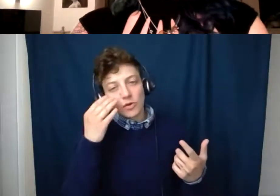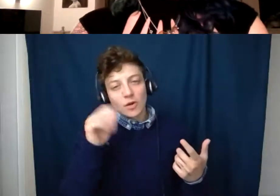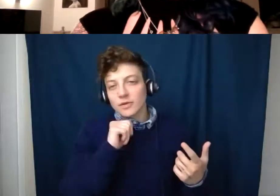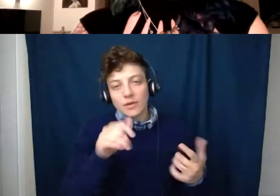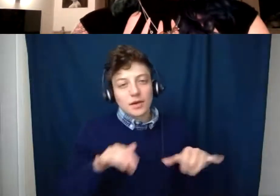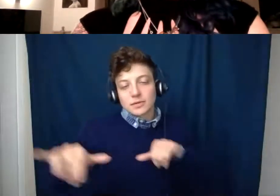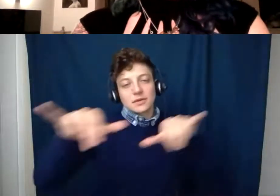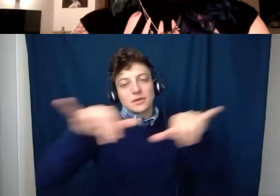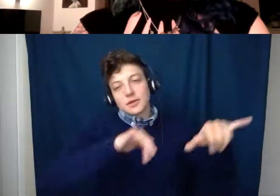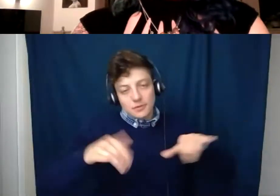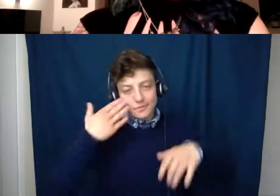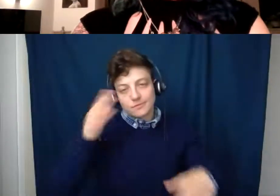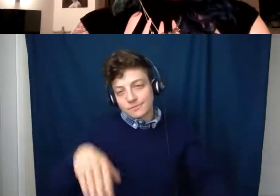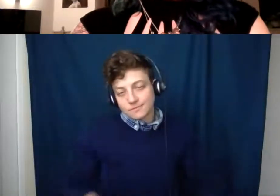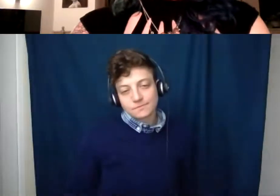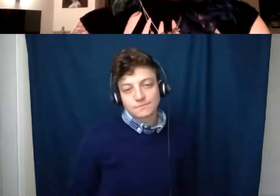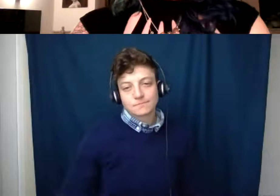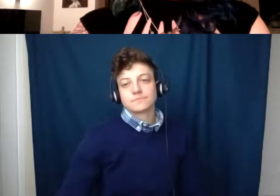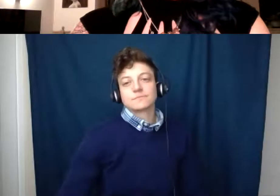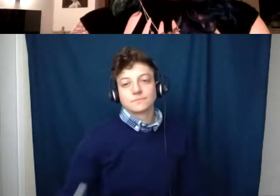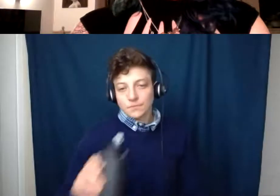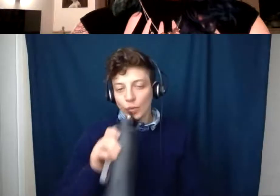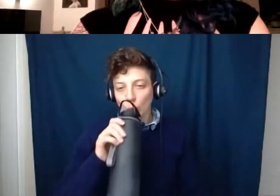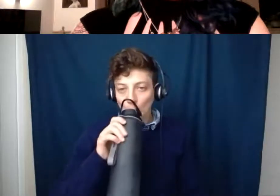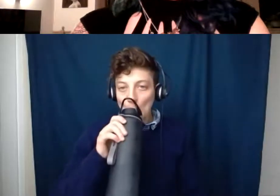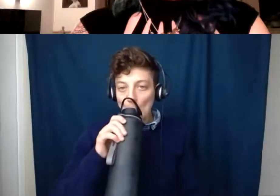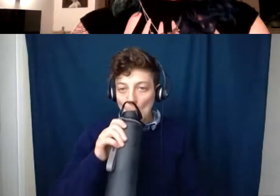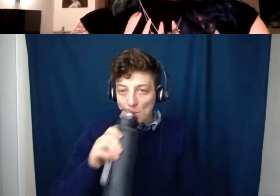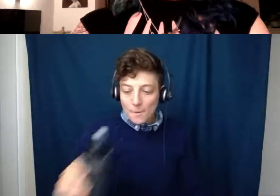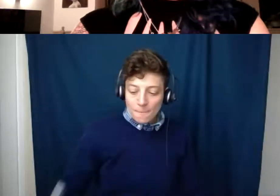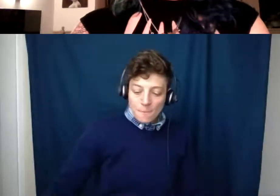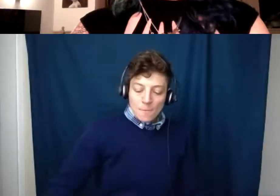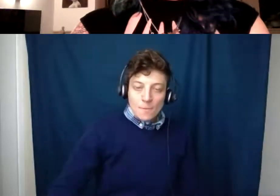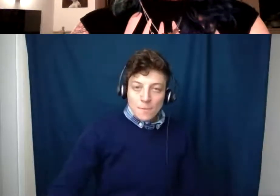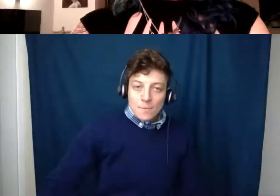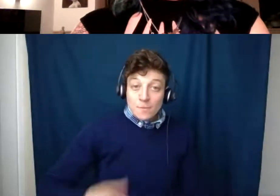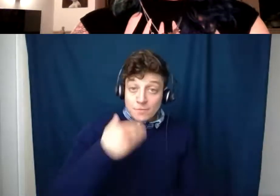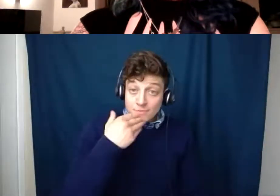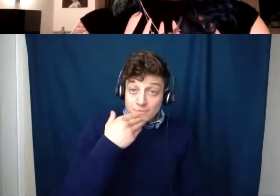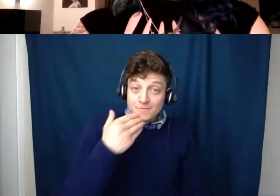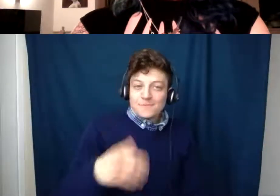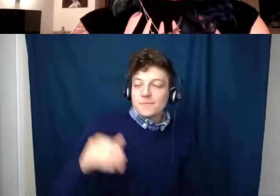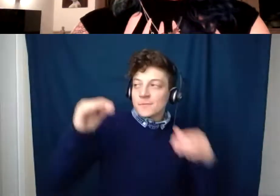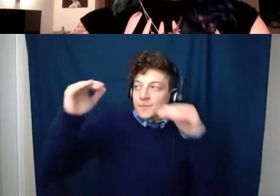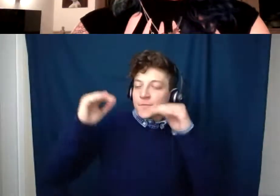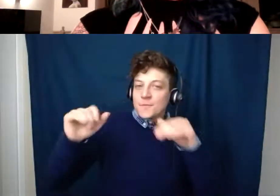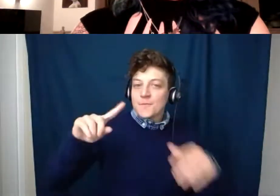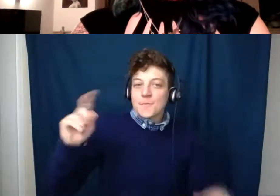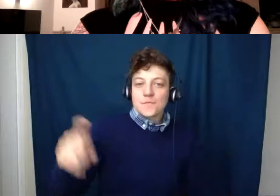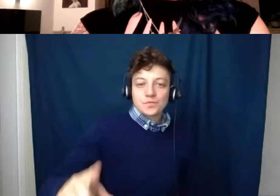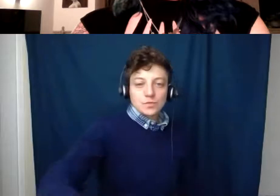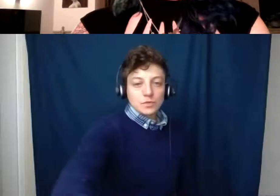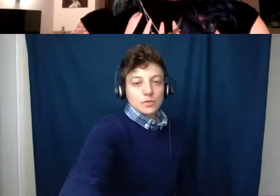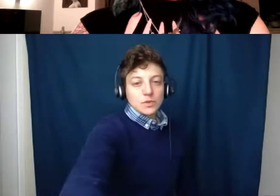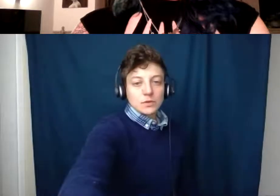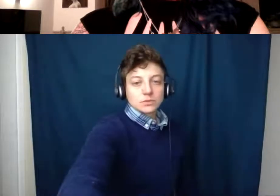good approach. Thank you. Yeah. The next question, and I